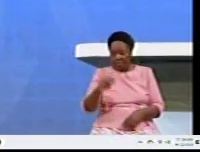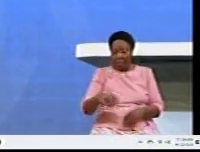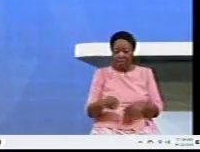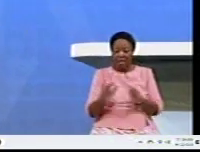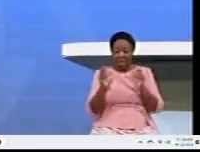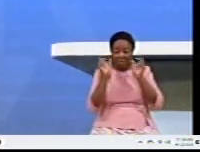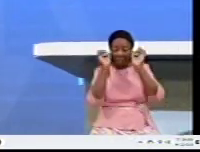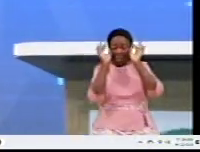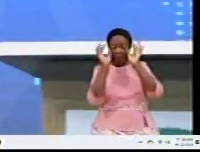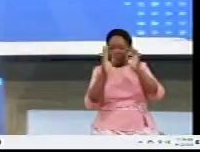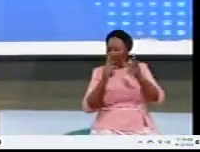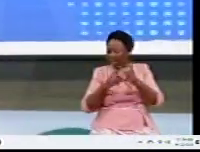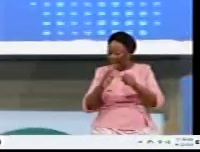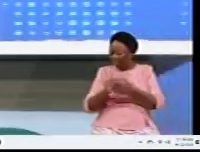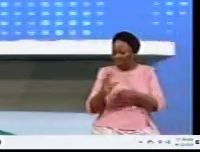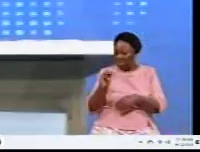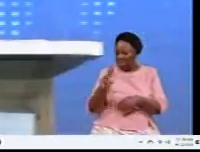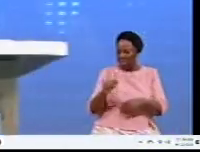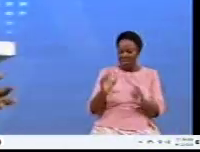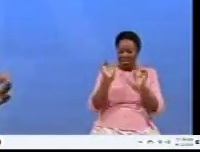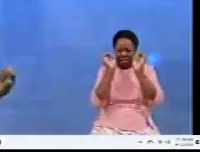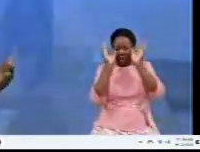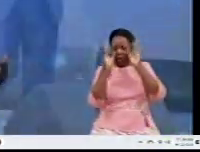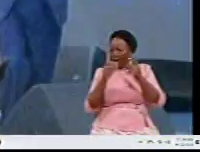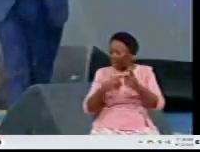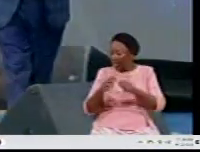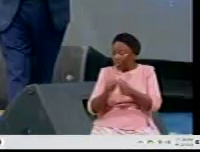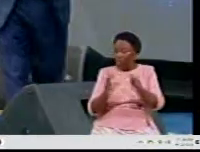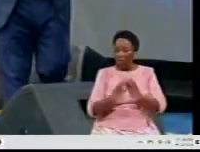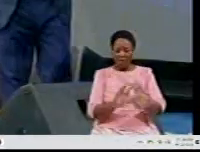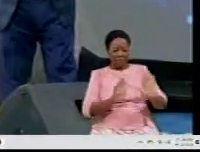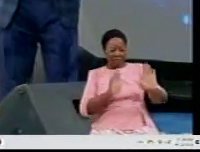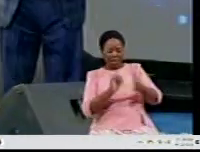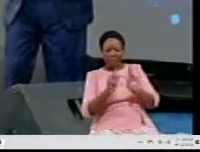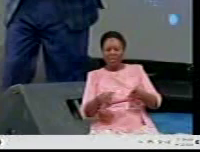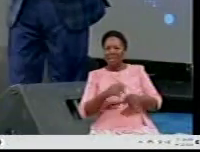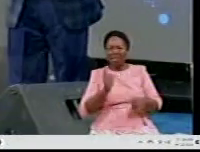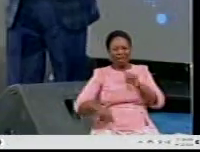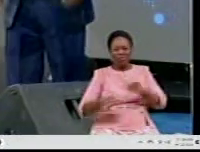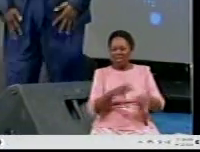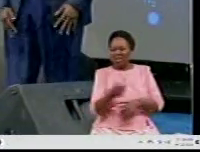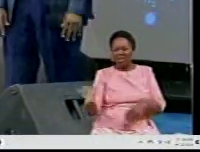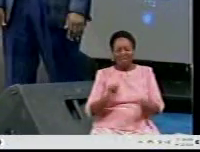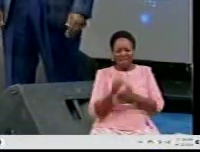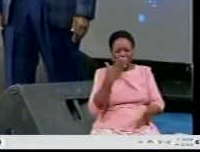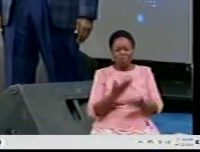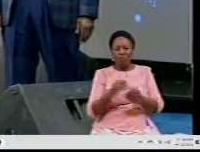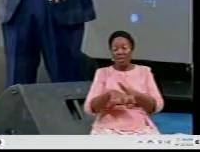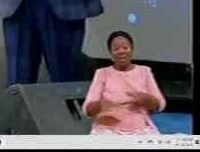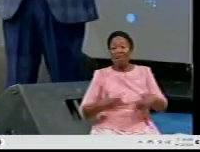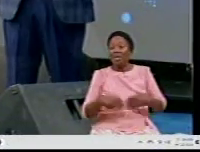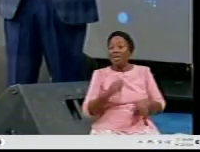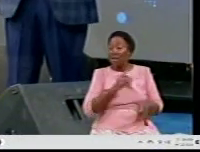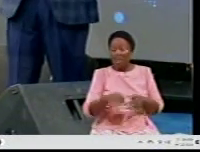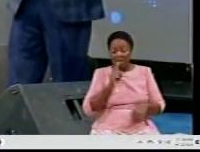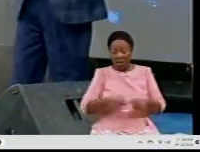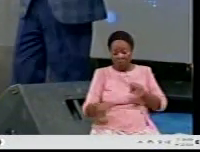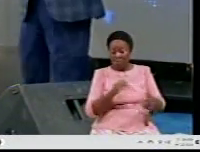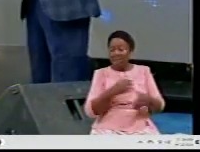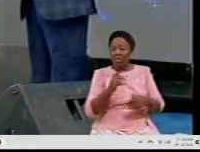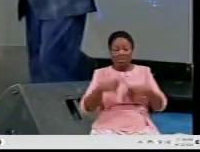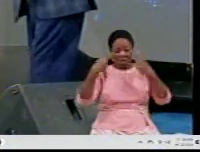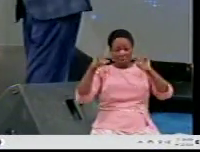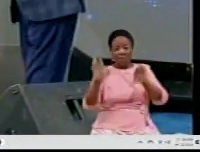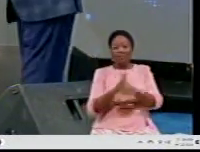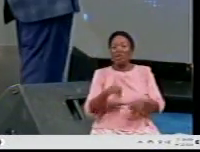And everybody fears him. He cannot do anything substantial, anything successful,